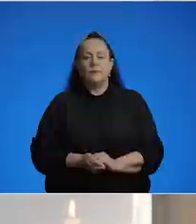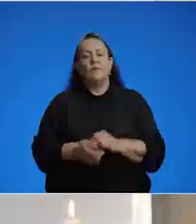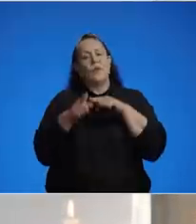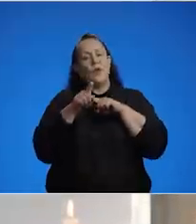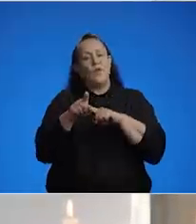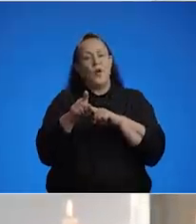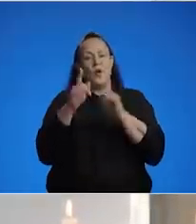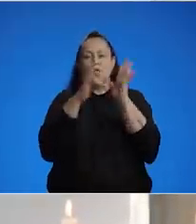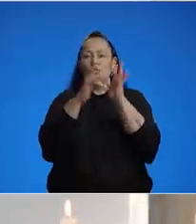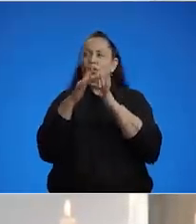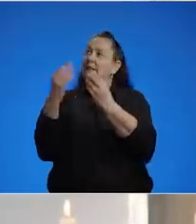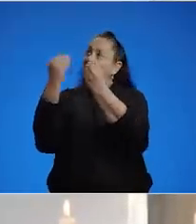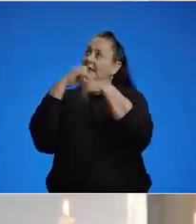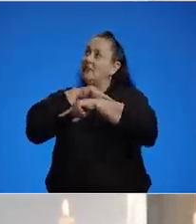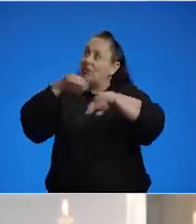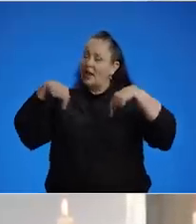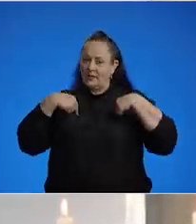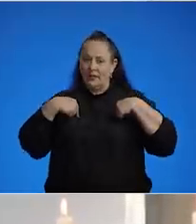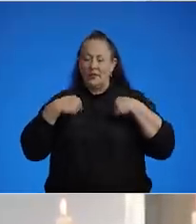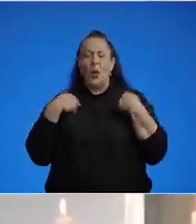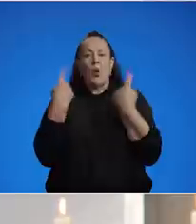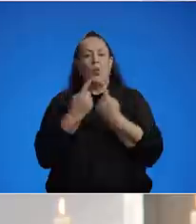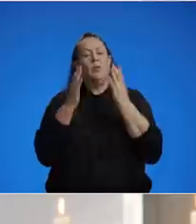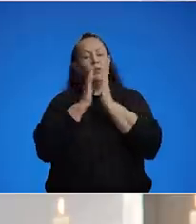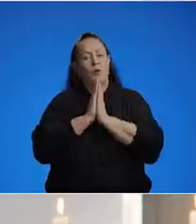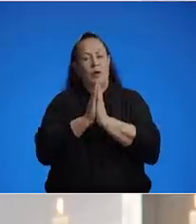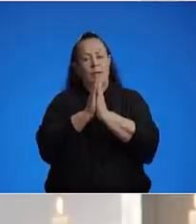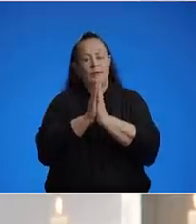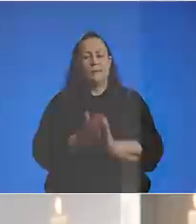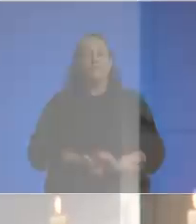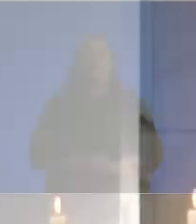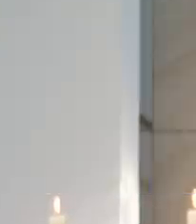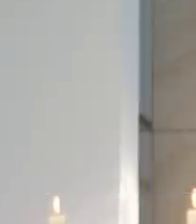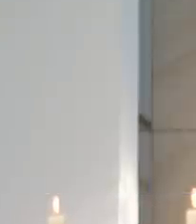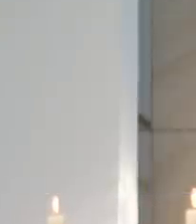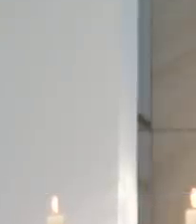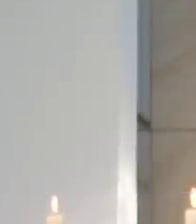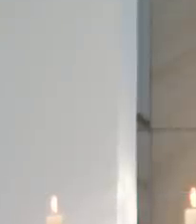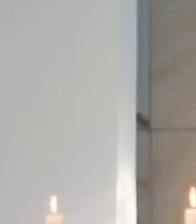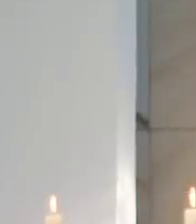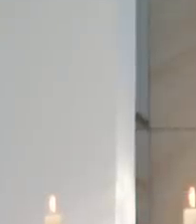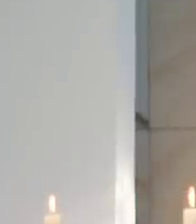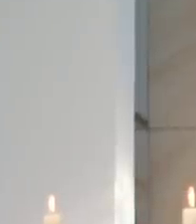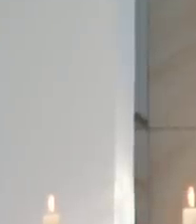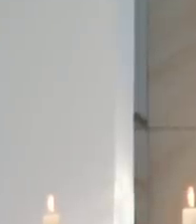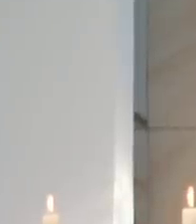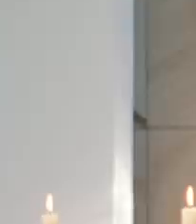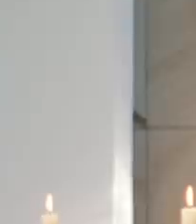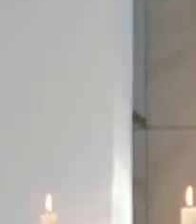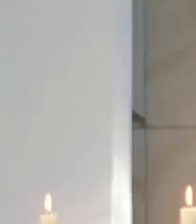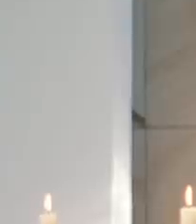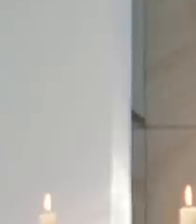At the Saviour's command and formed by divine teaching, we dare to say, Our Father, Our